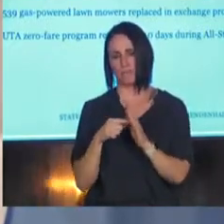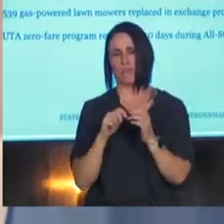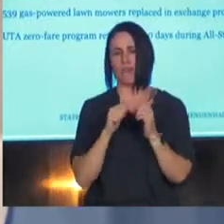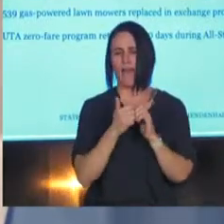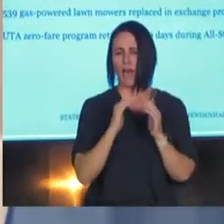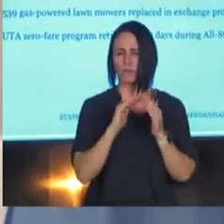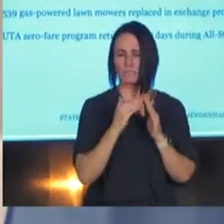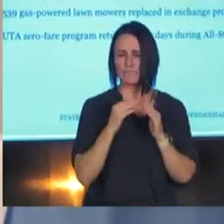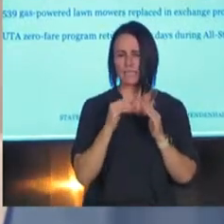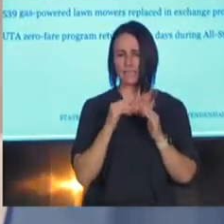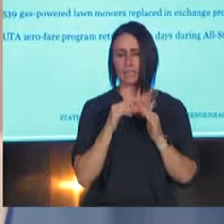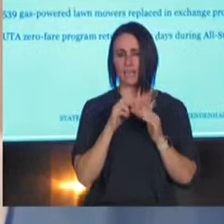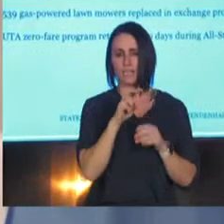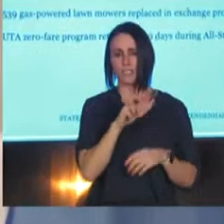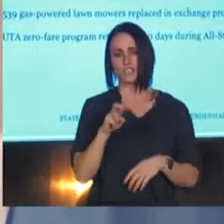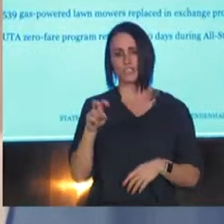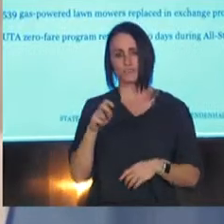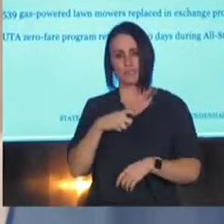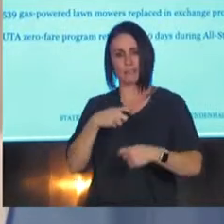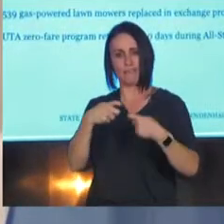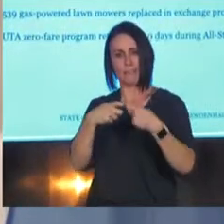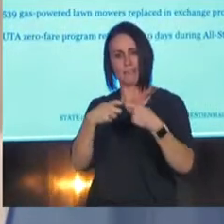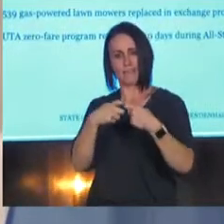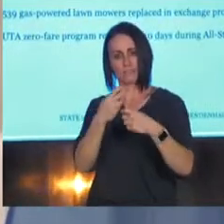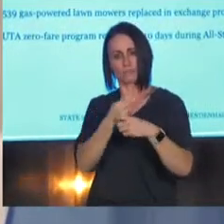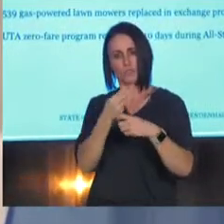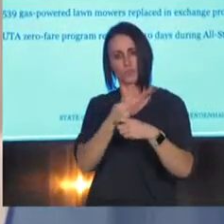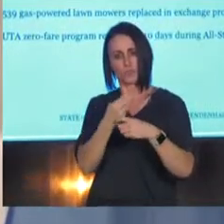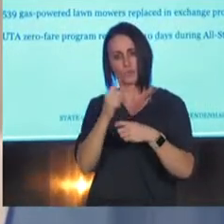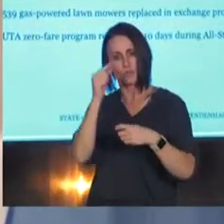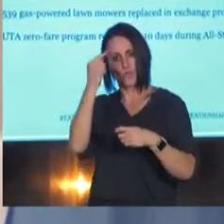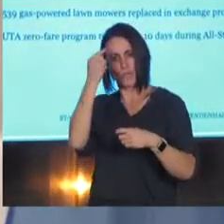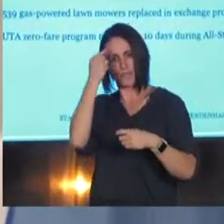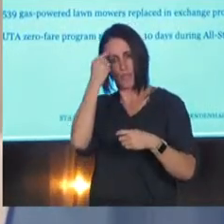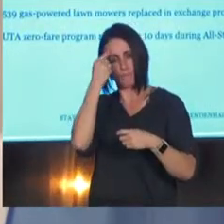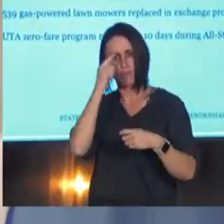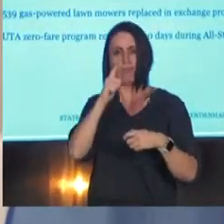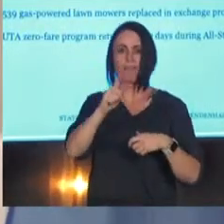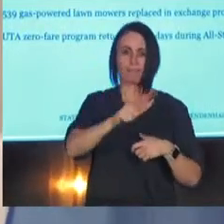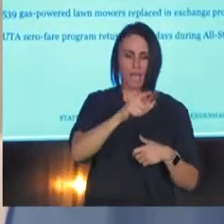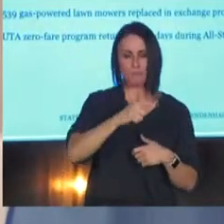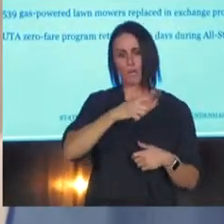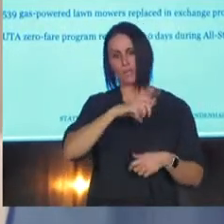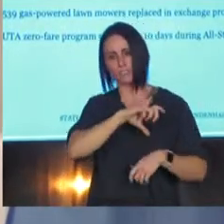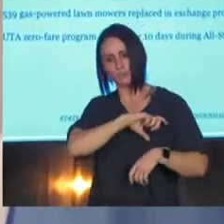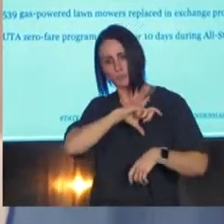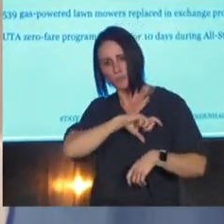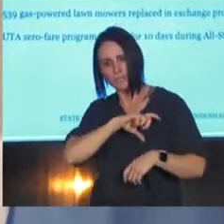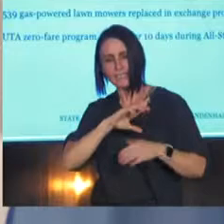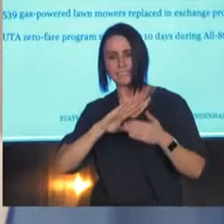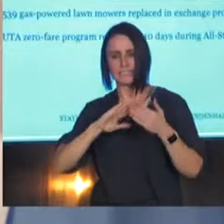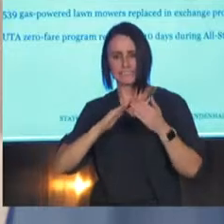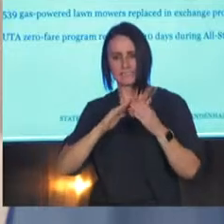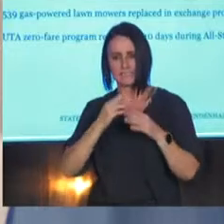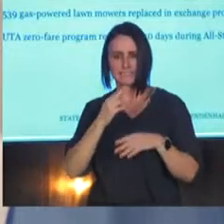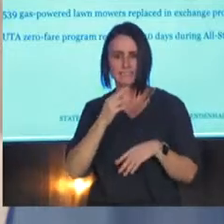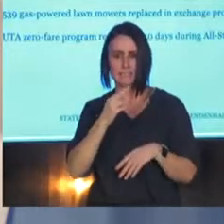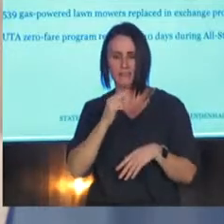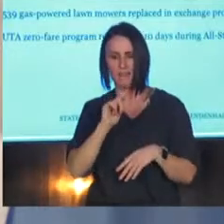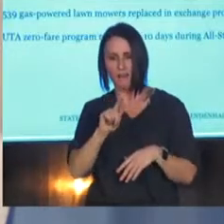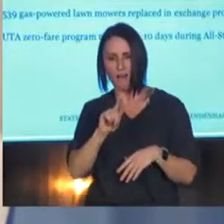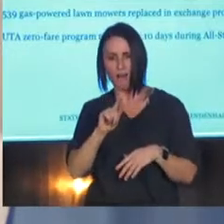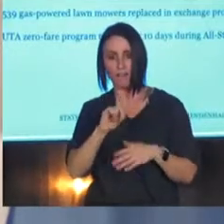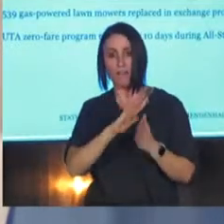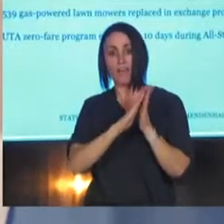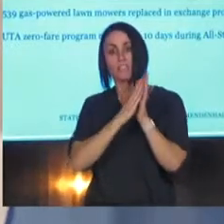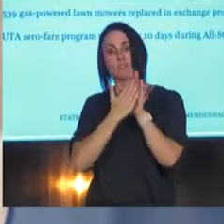can do this is by shifting the electricity we use as city government, libraries, police stations, city hall, you name it, to